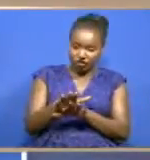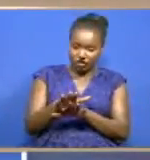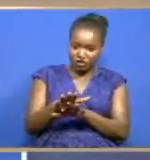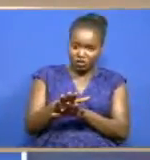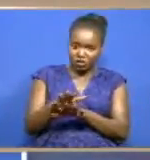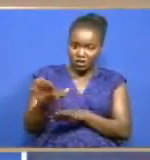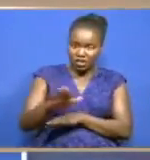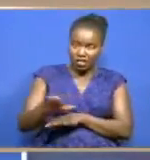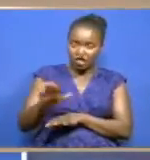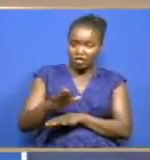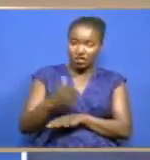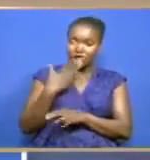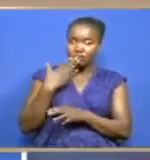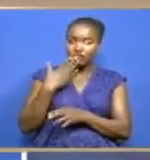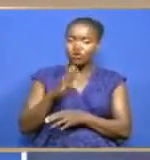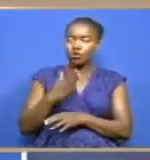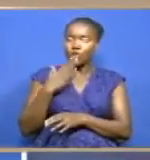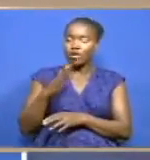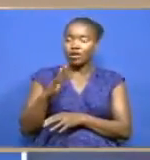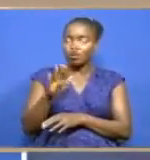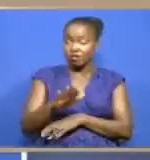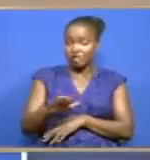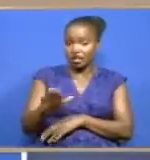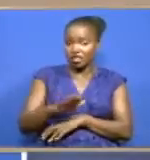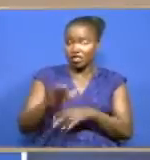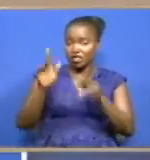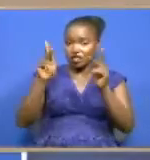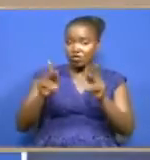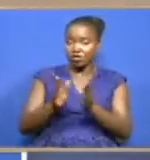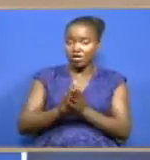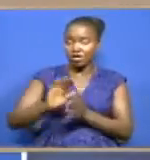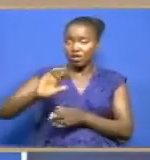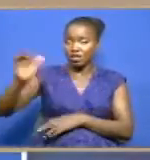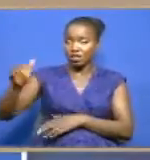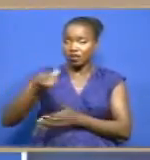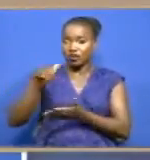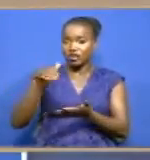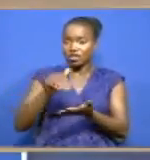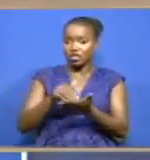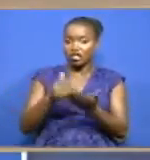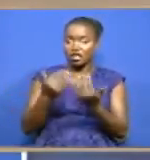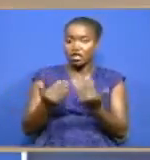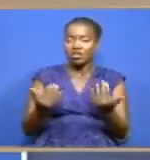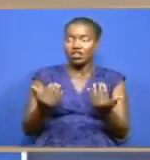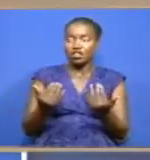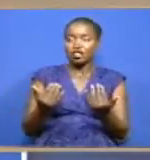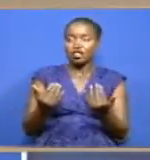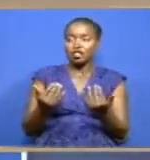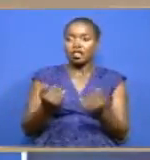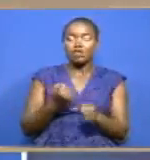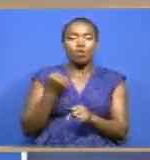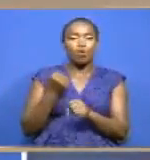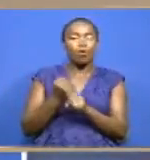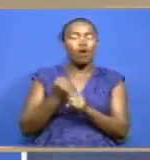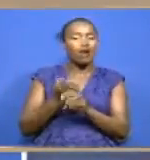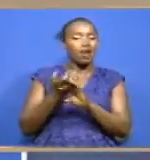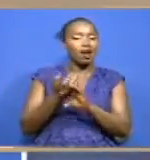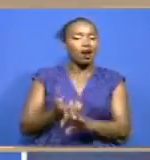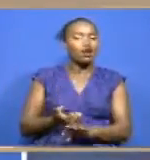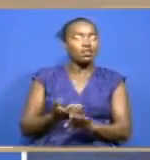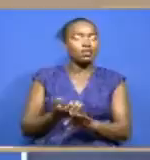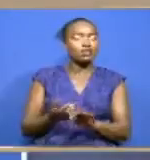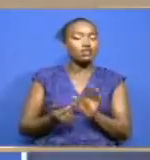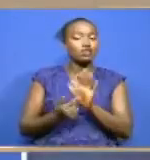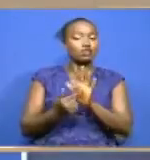belt and the bus parks in Kisumu, and other urban centers where children are subjected to hard labor. We have